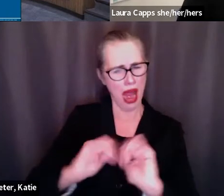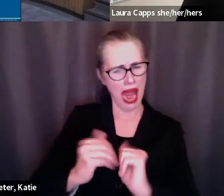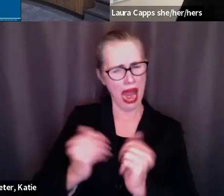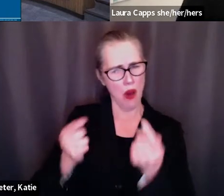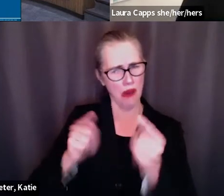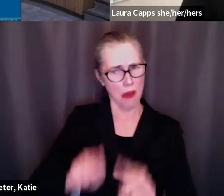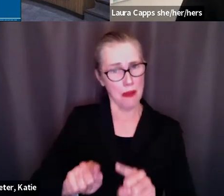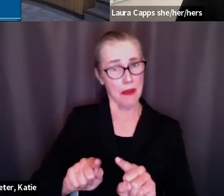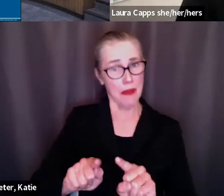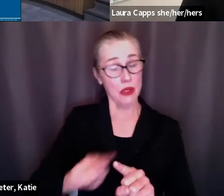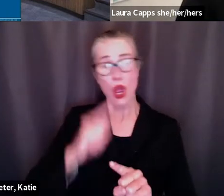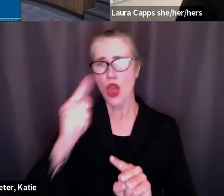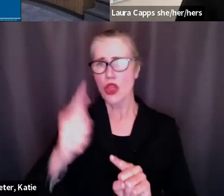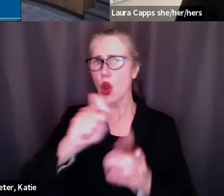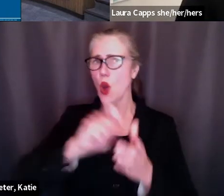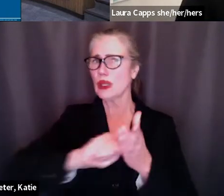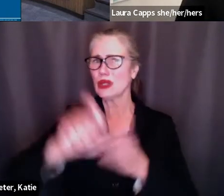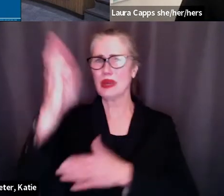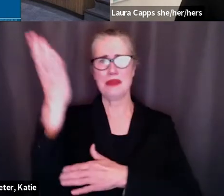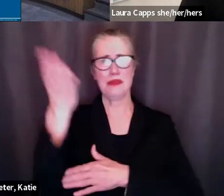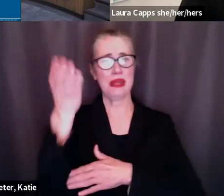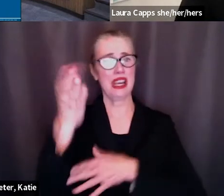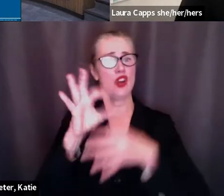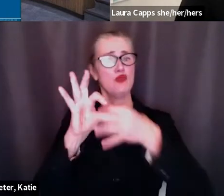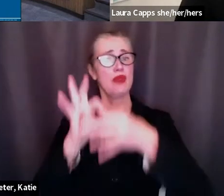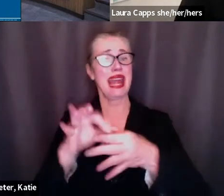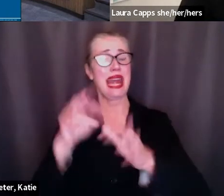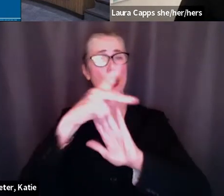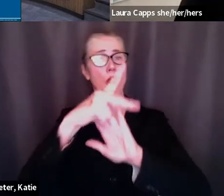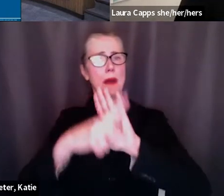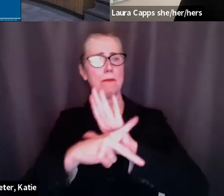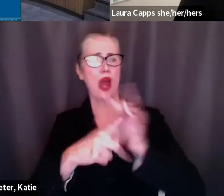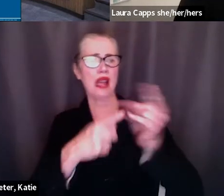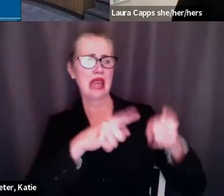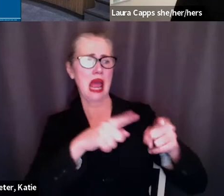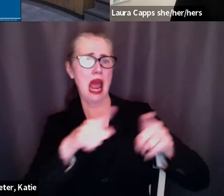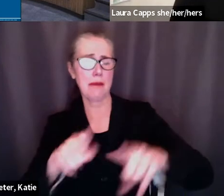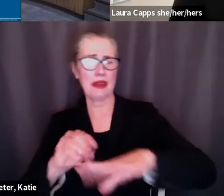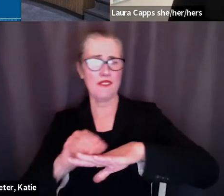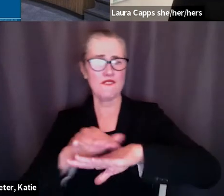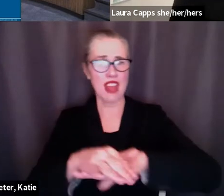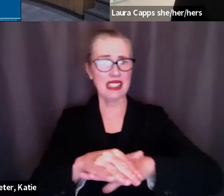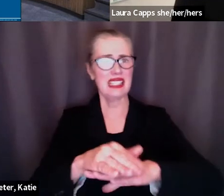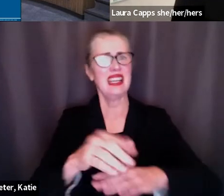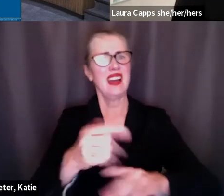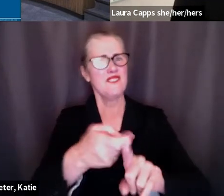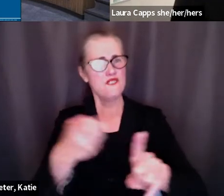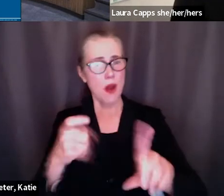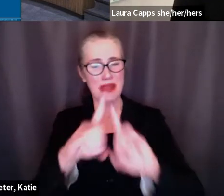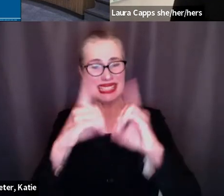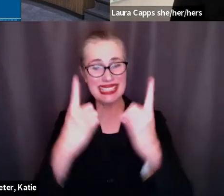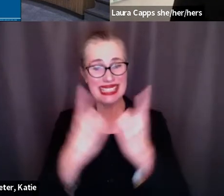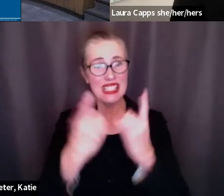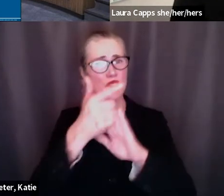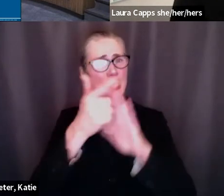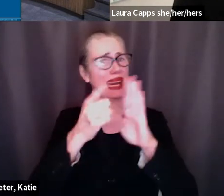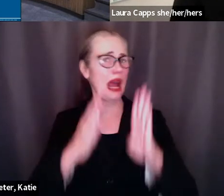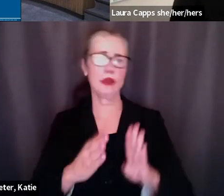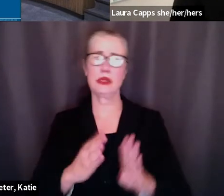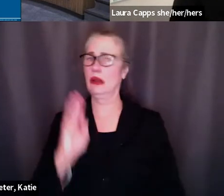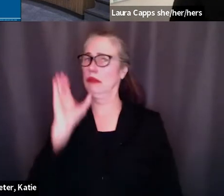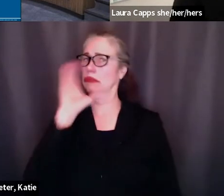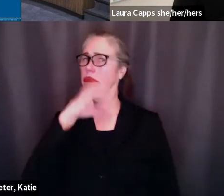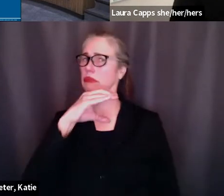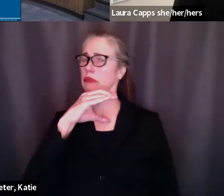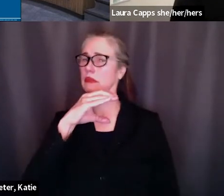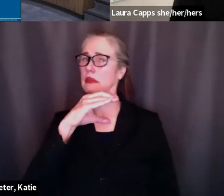only written presentation regarding the policy implications of this matter is coming from district council other presenters